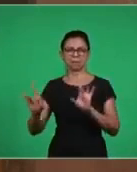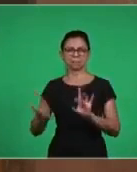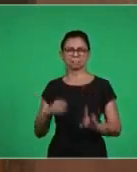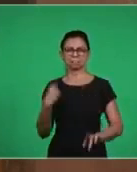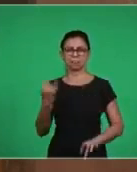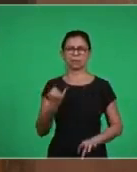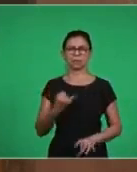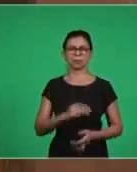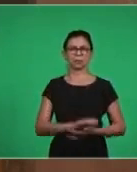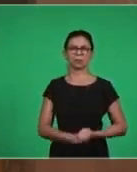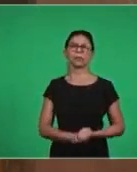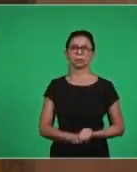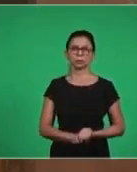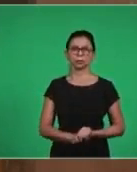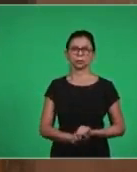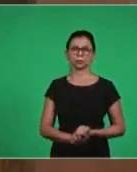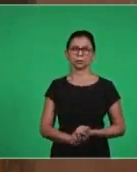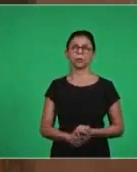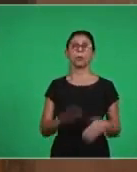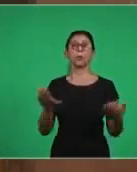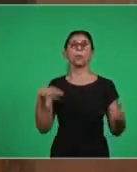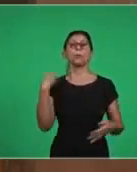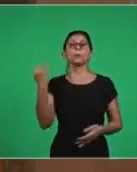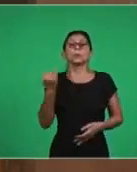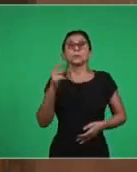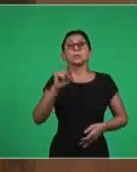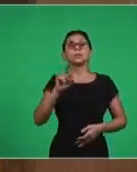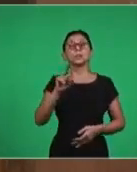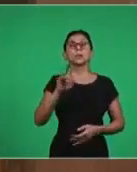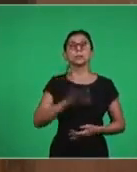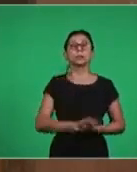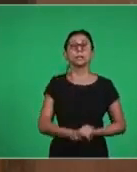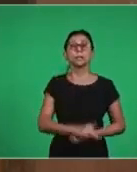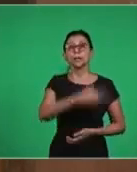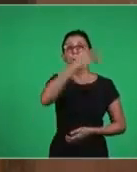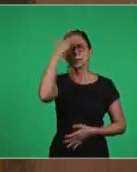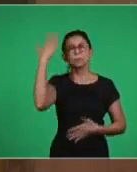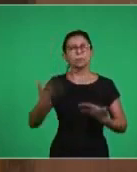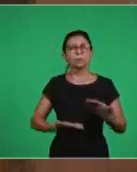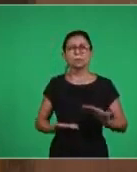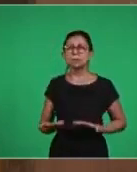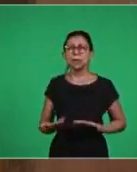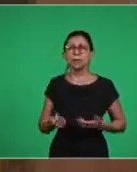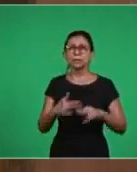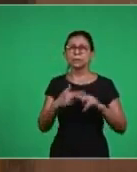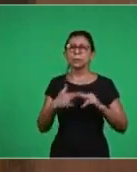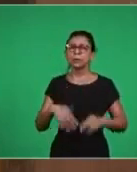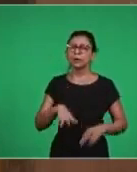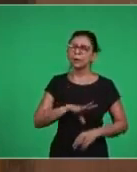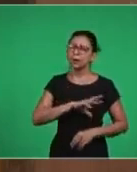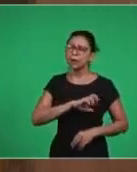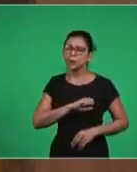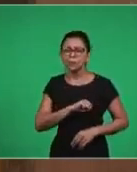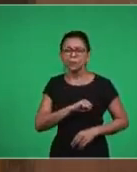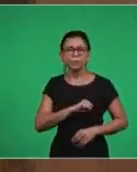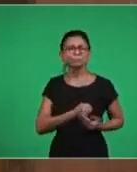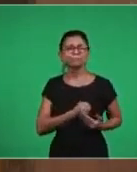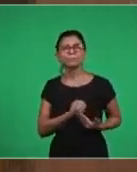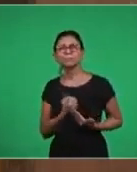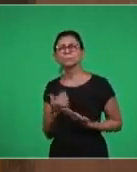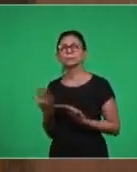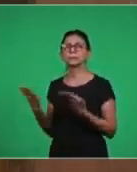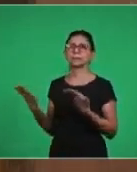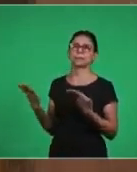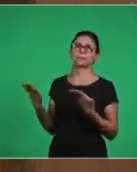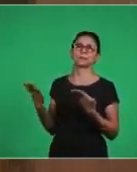or in the job that they have. The highlights is dolos, the servant, the one who serves by love, the ones that give themselves